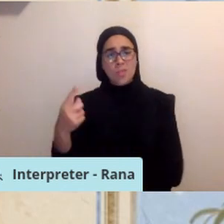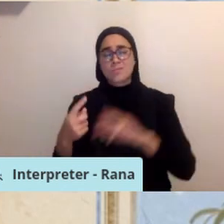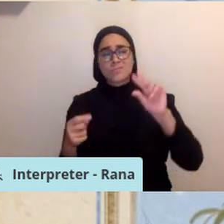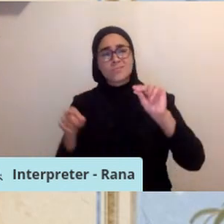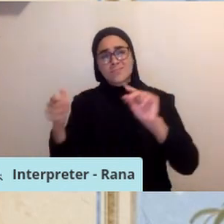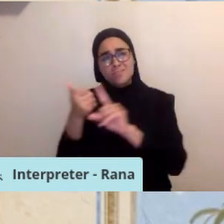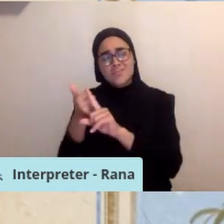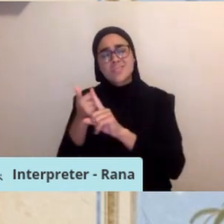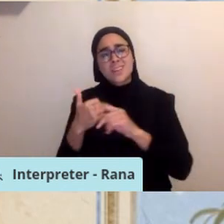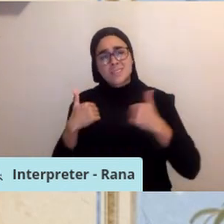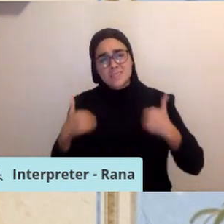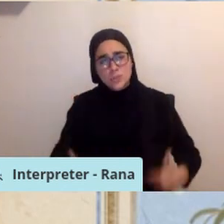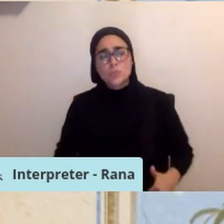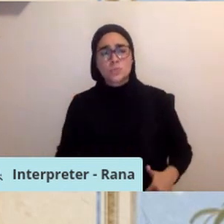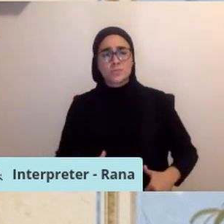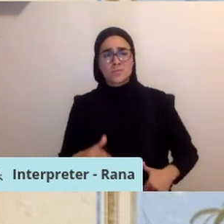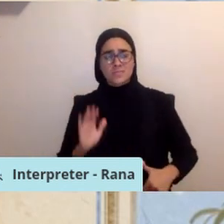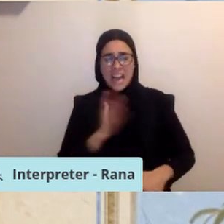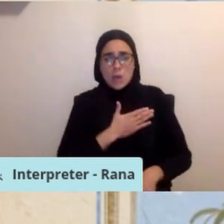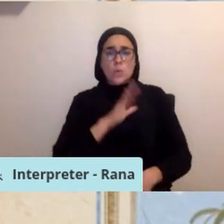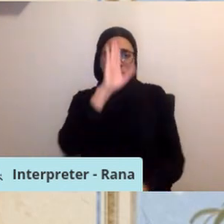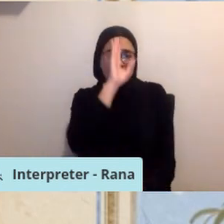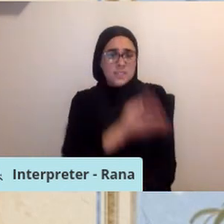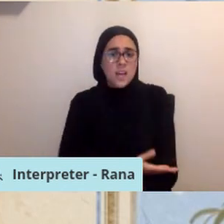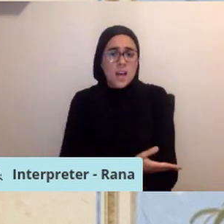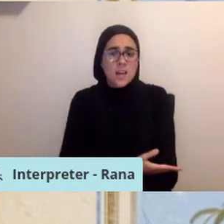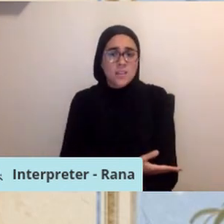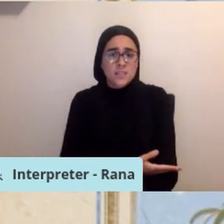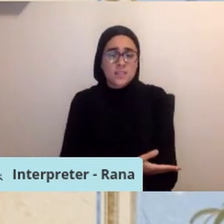human being. And